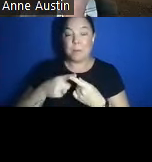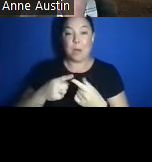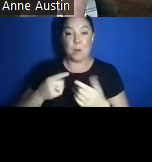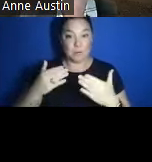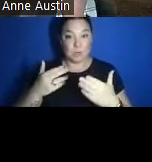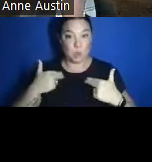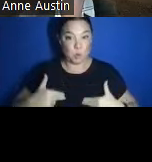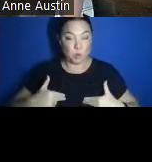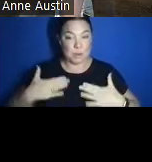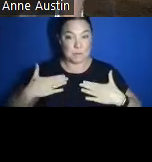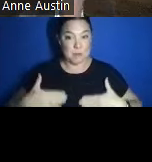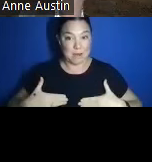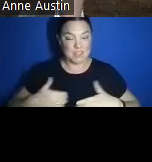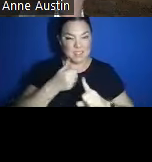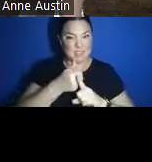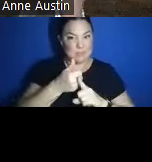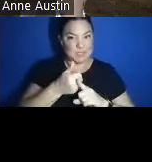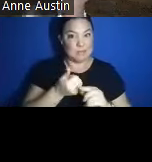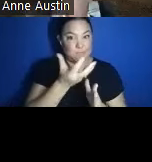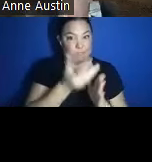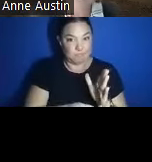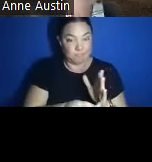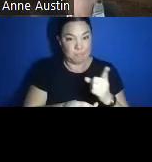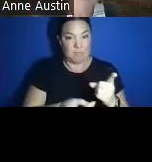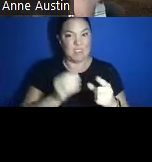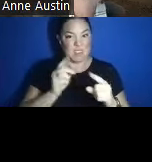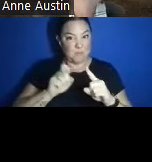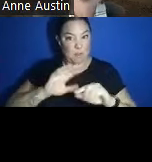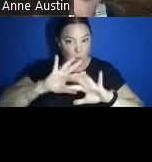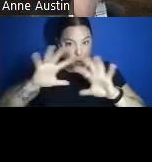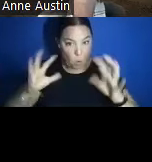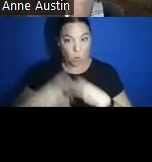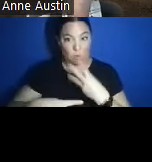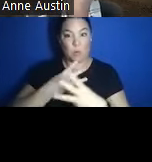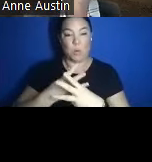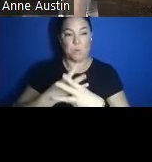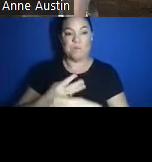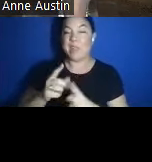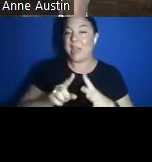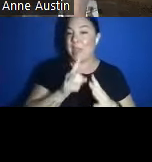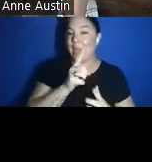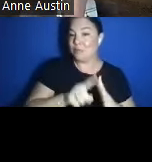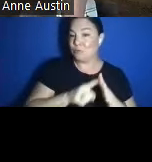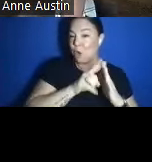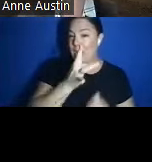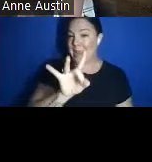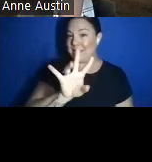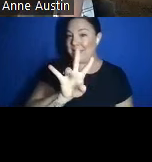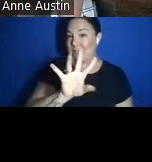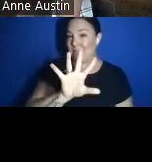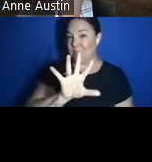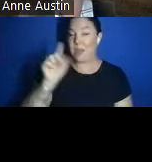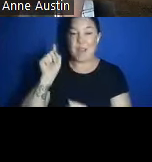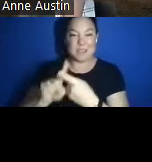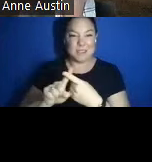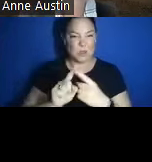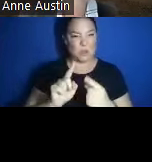with tattoos worldwide. We're starting from 1875 and moving in 25-year intervals to the